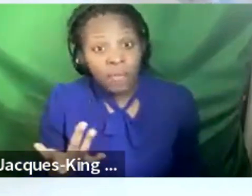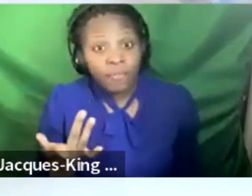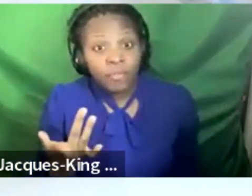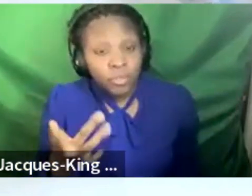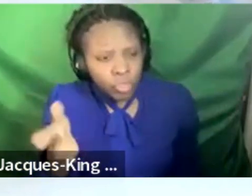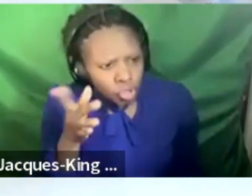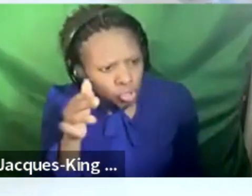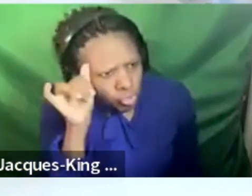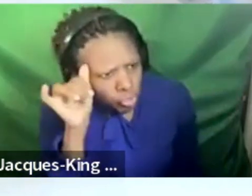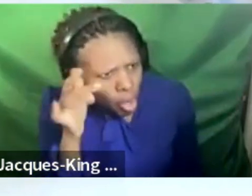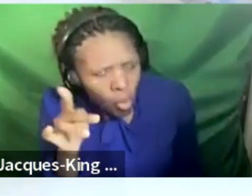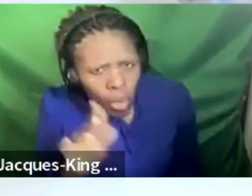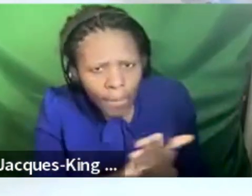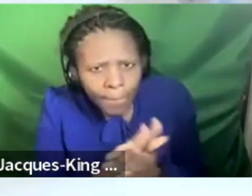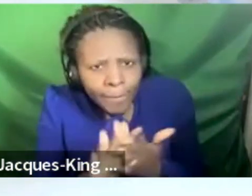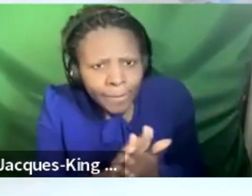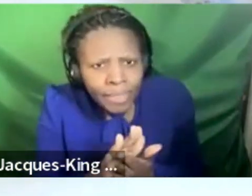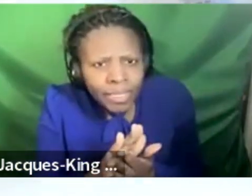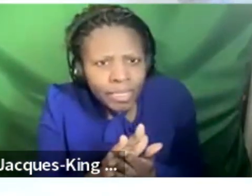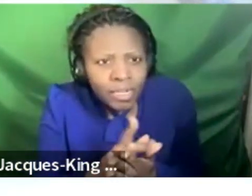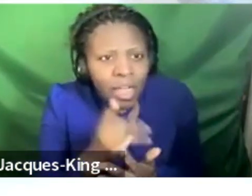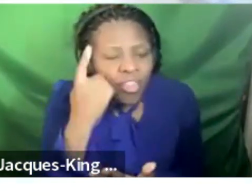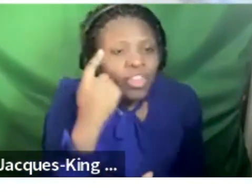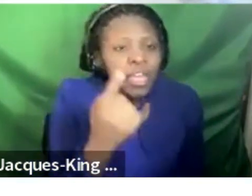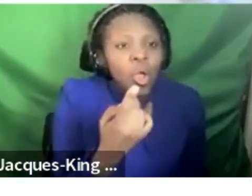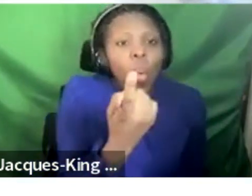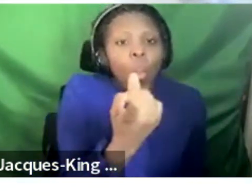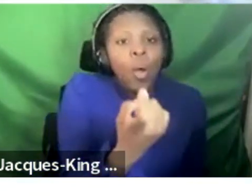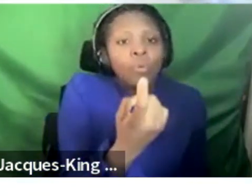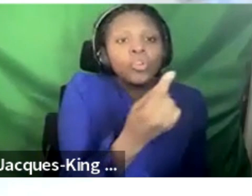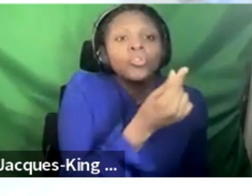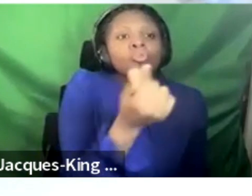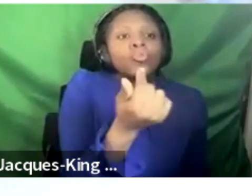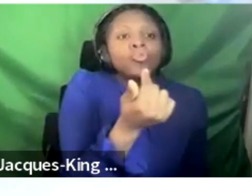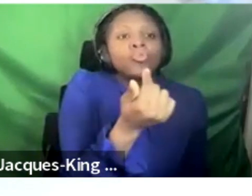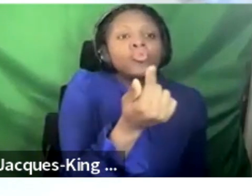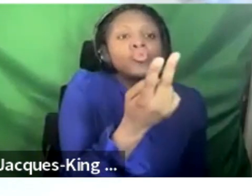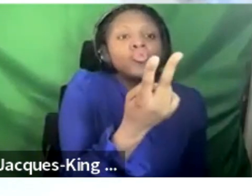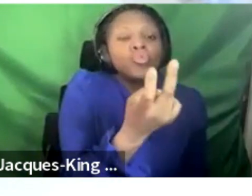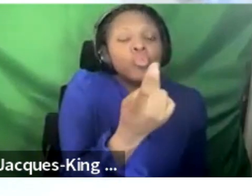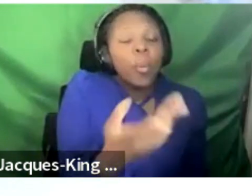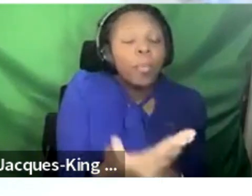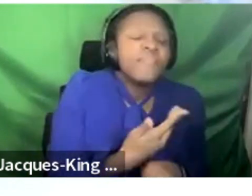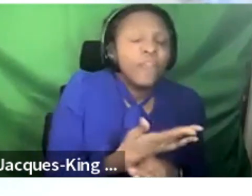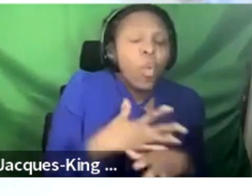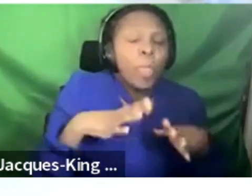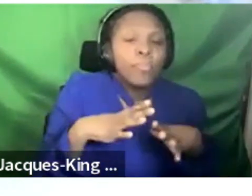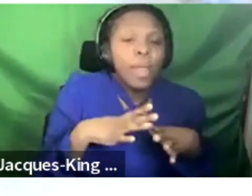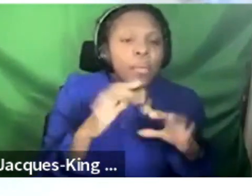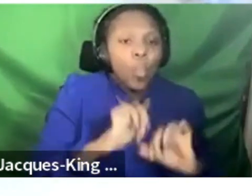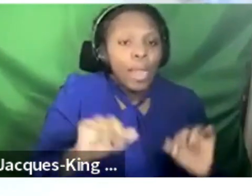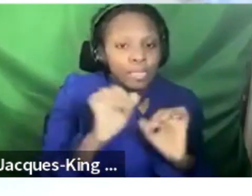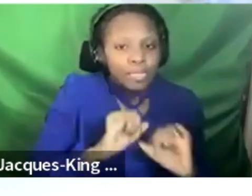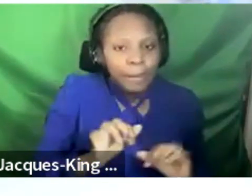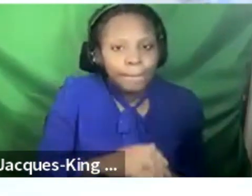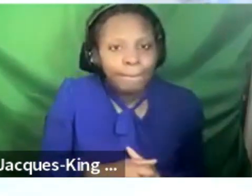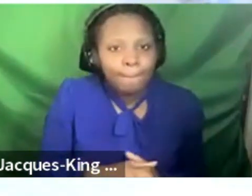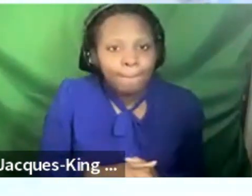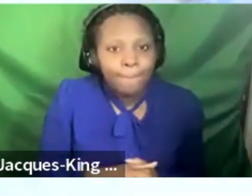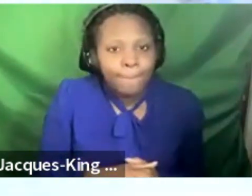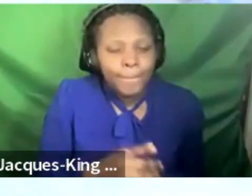Do you hear? Does that make sense? So with you, I think there's one more. There's a couple more people who were waiting from before the break.